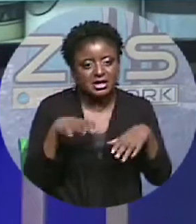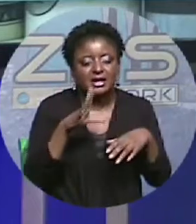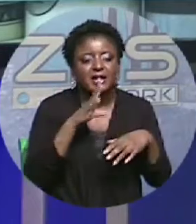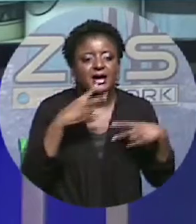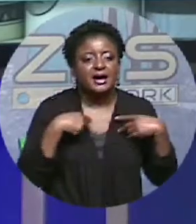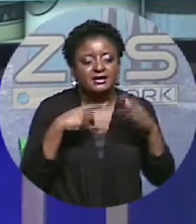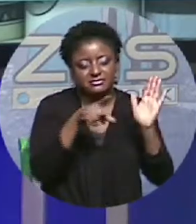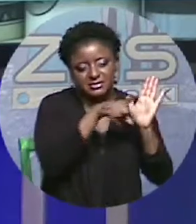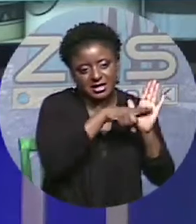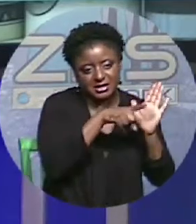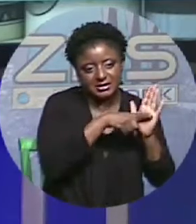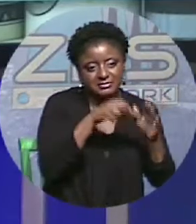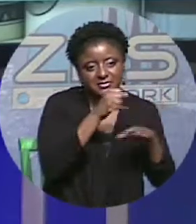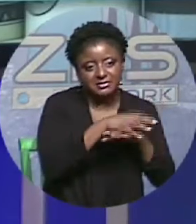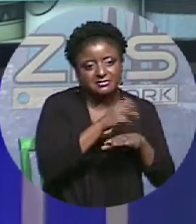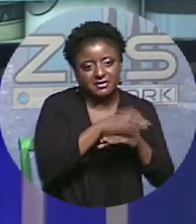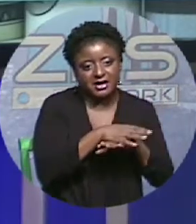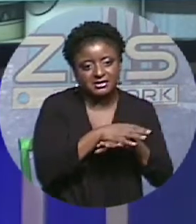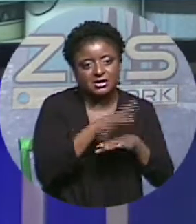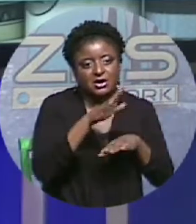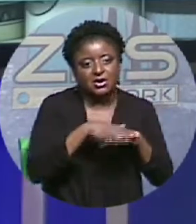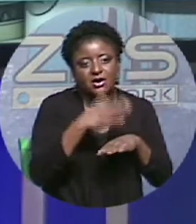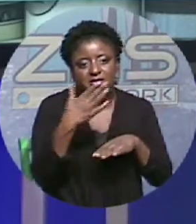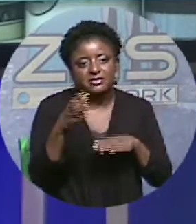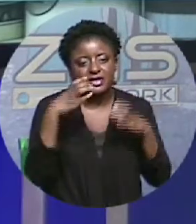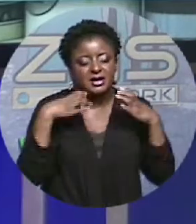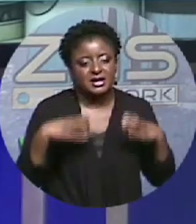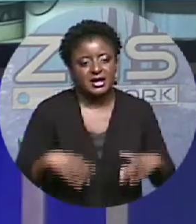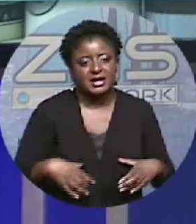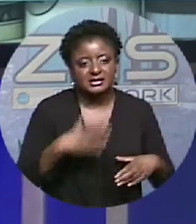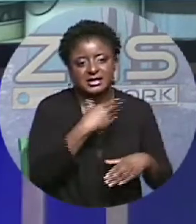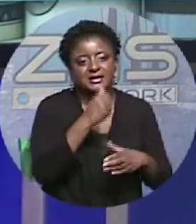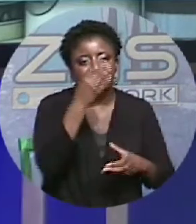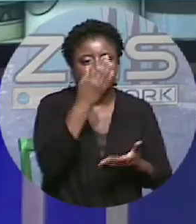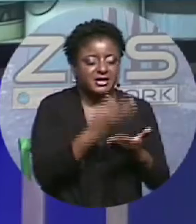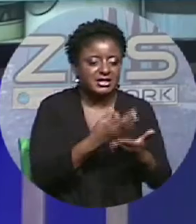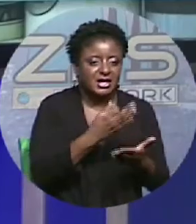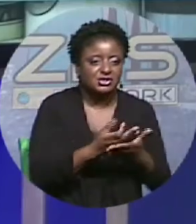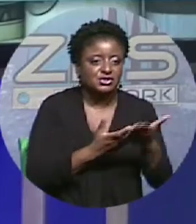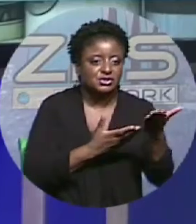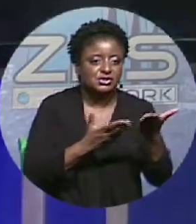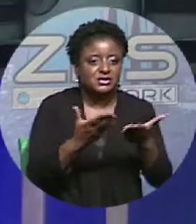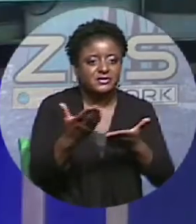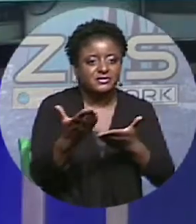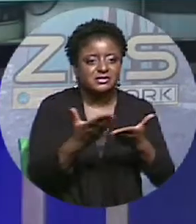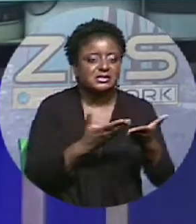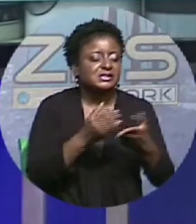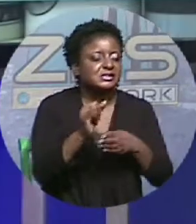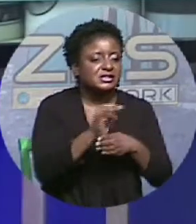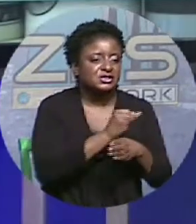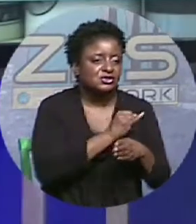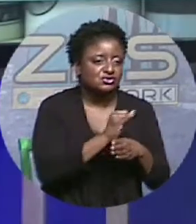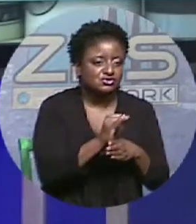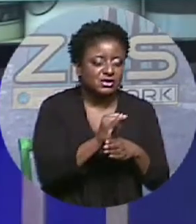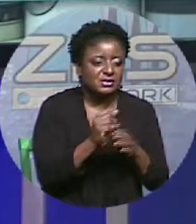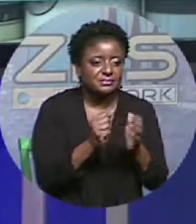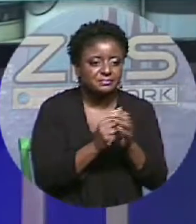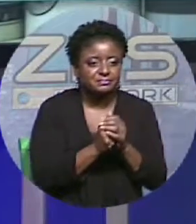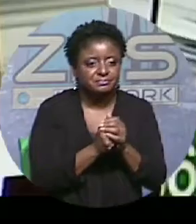services industry. While responding to this today was the financial services minister who set the record straight. Clint Watson has that